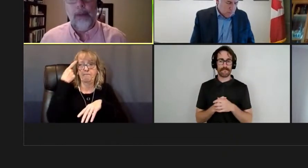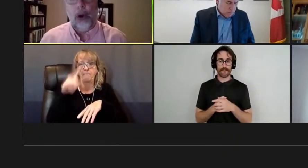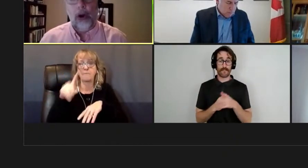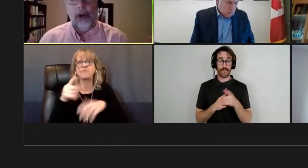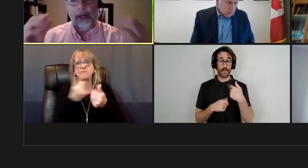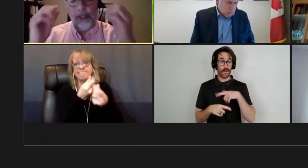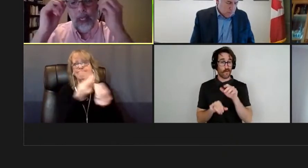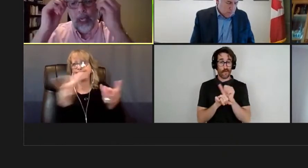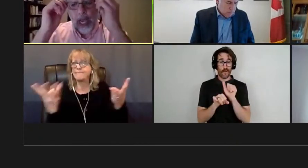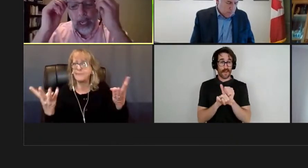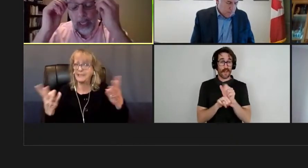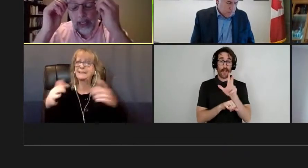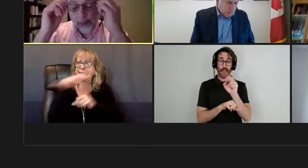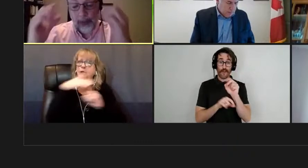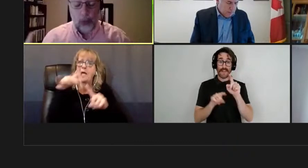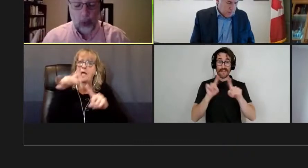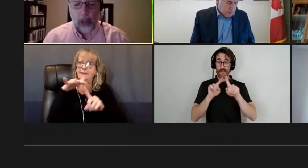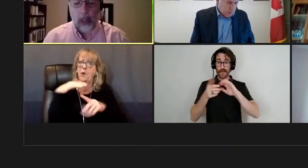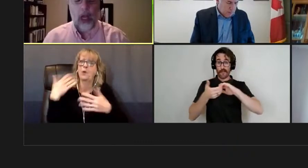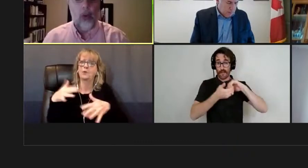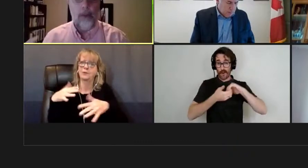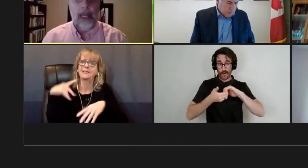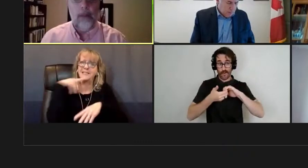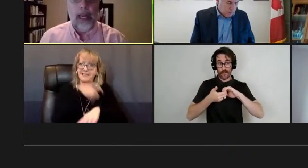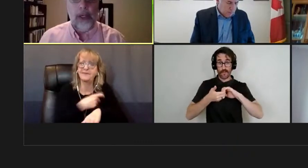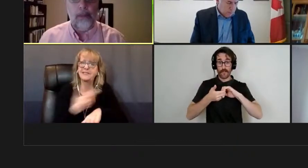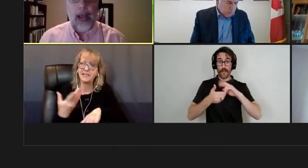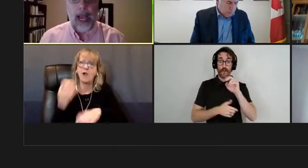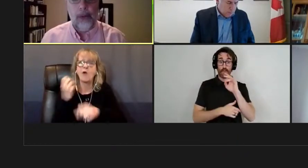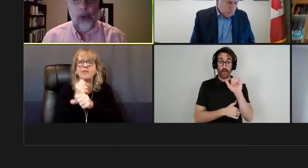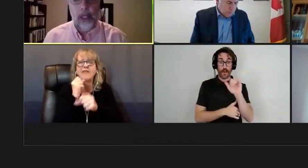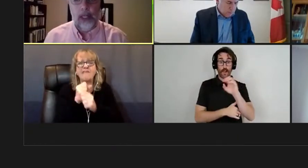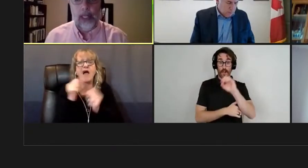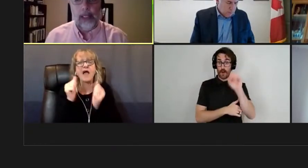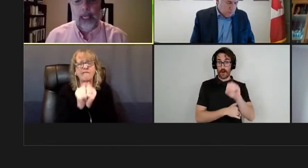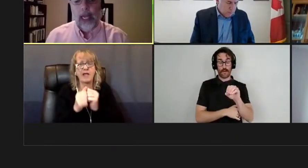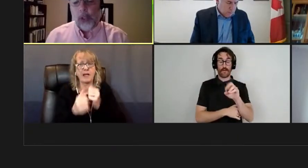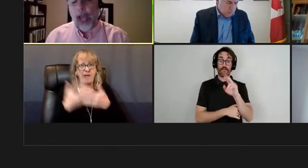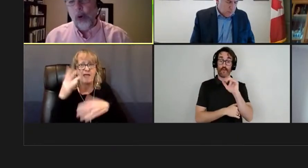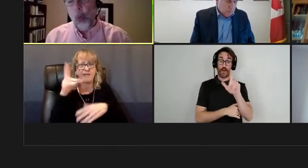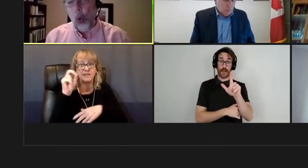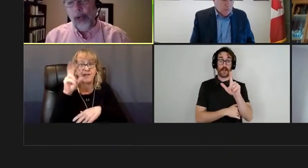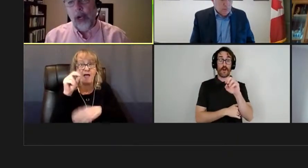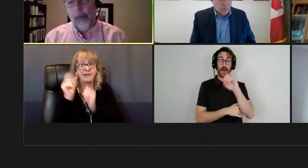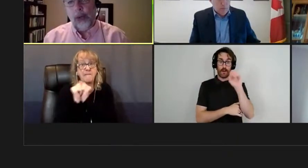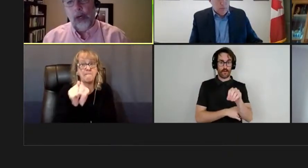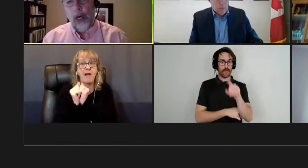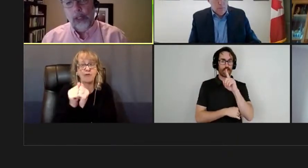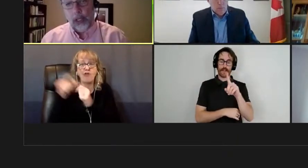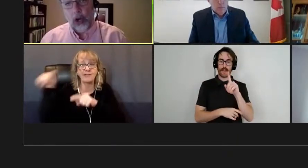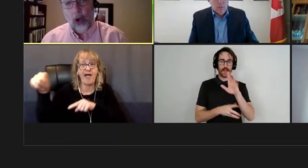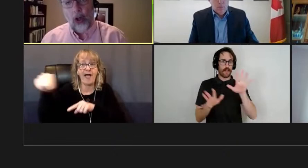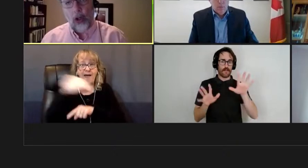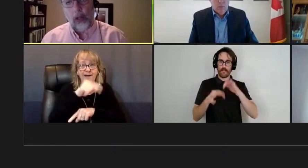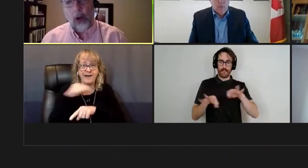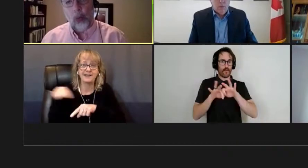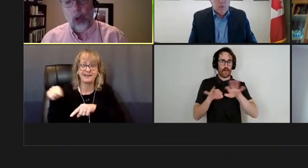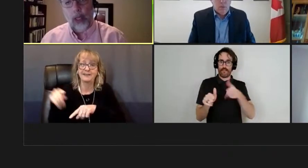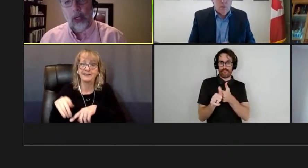30 partners, with the Royal Ottawa being a major backbone to this, to have a one number to